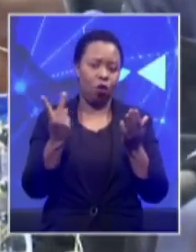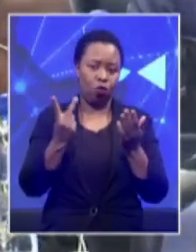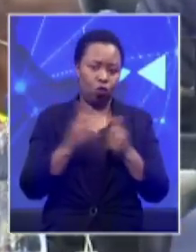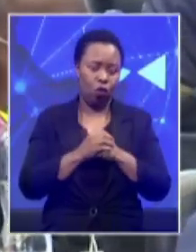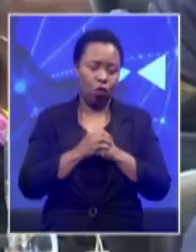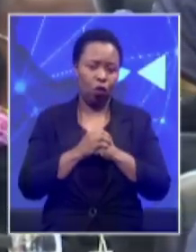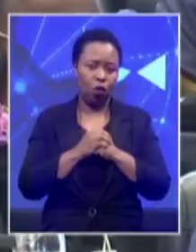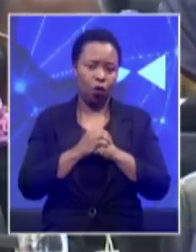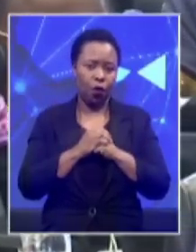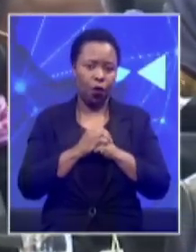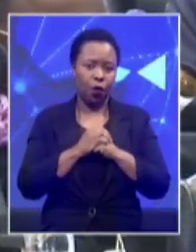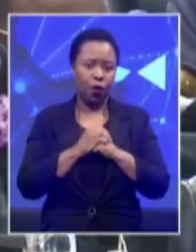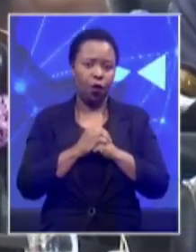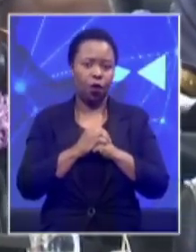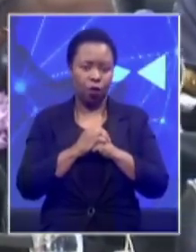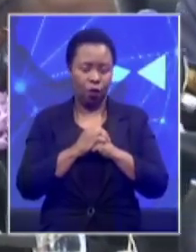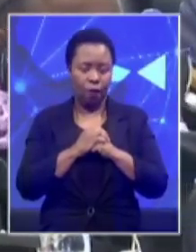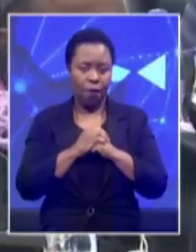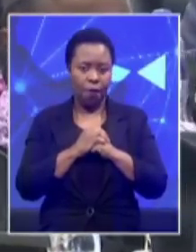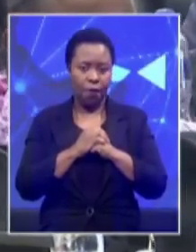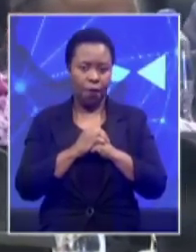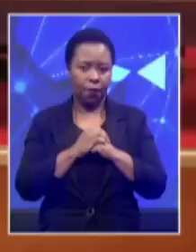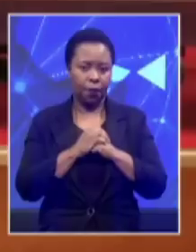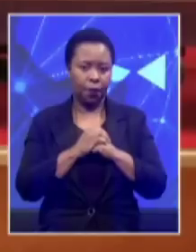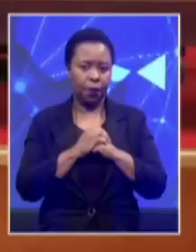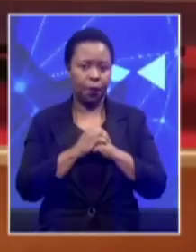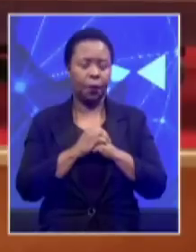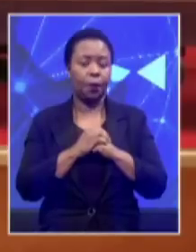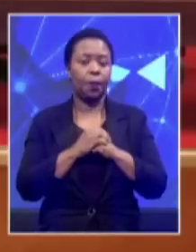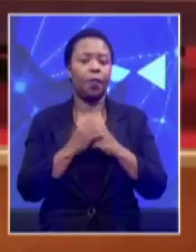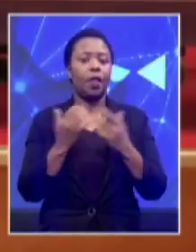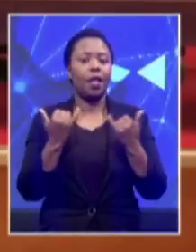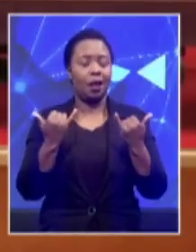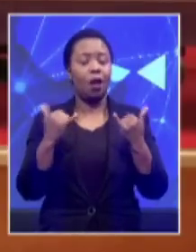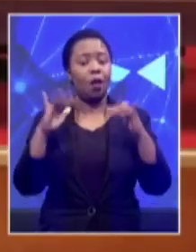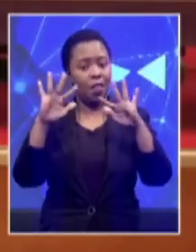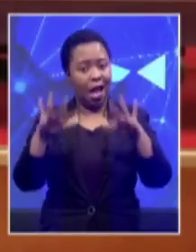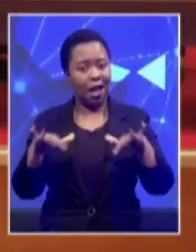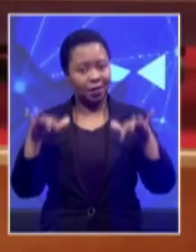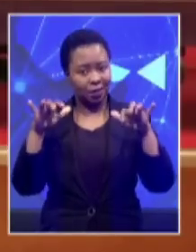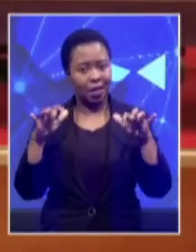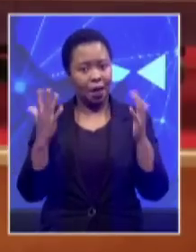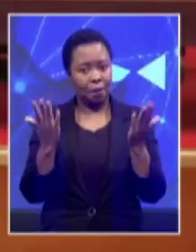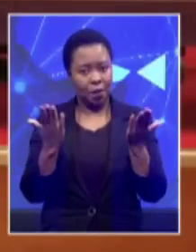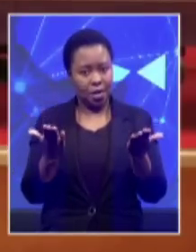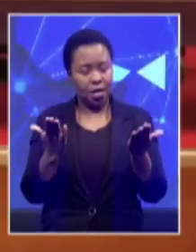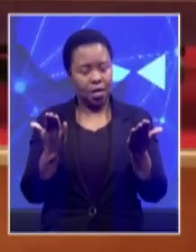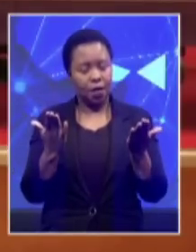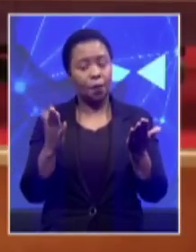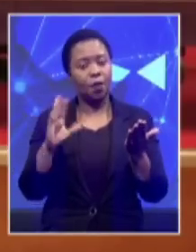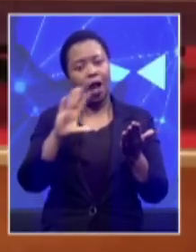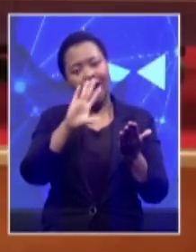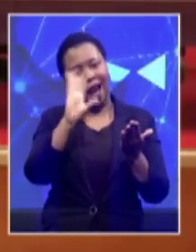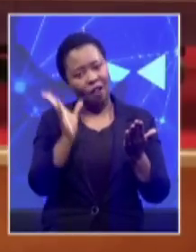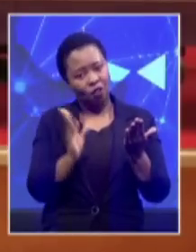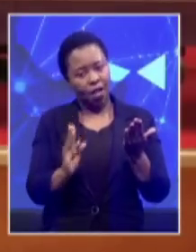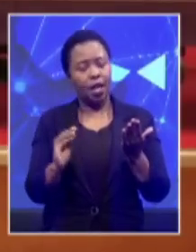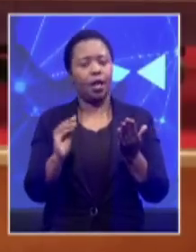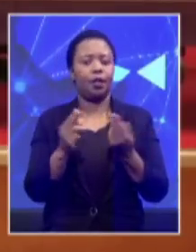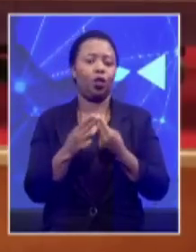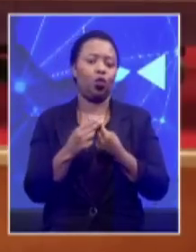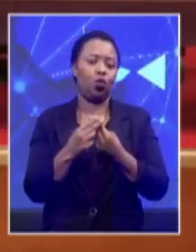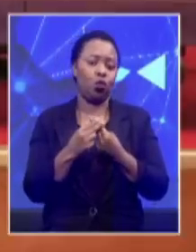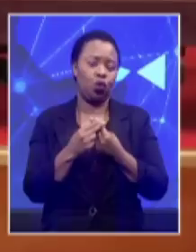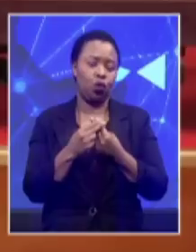behoves this organ of the that is the Assembly of the African Union.